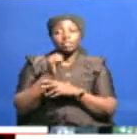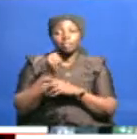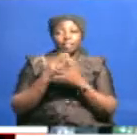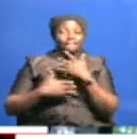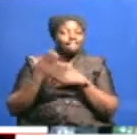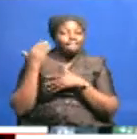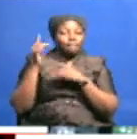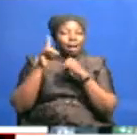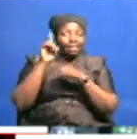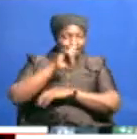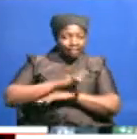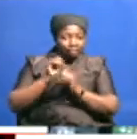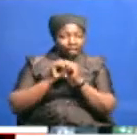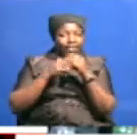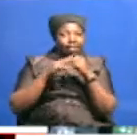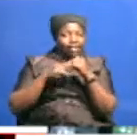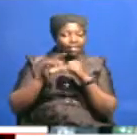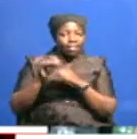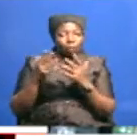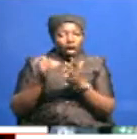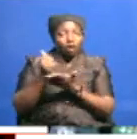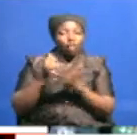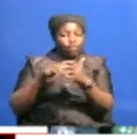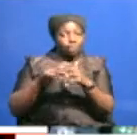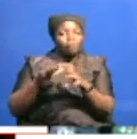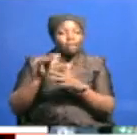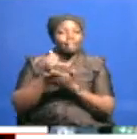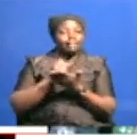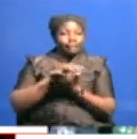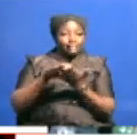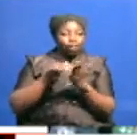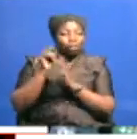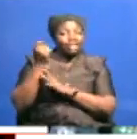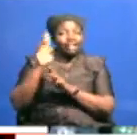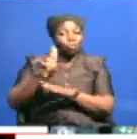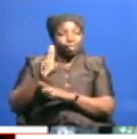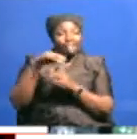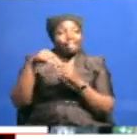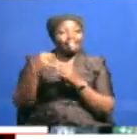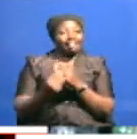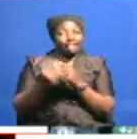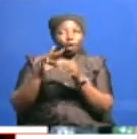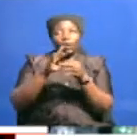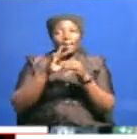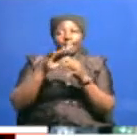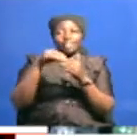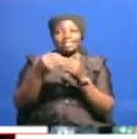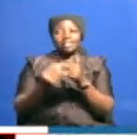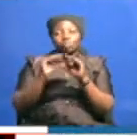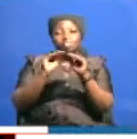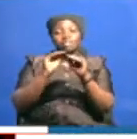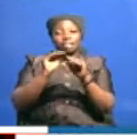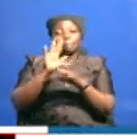1970s, where coffee farmers in central Kenya used receipts, cooperative receipts, to educate their children in